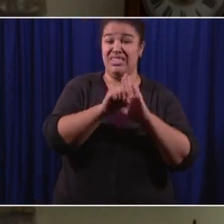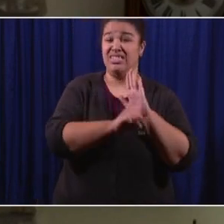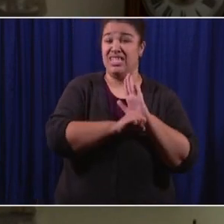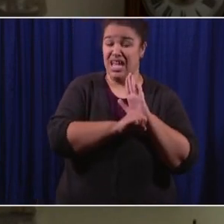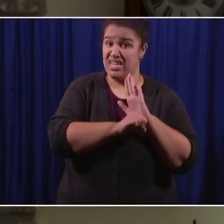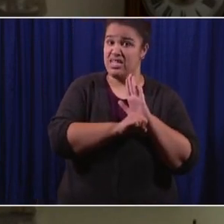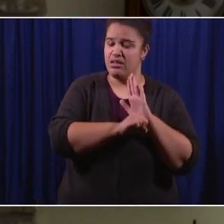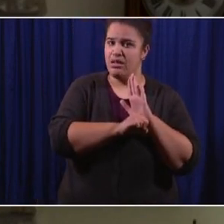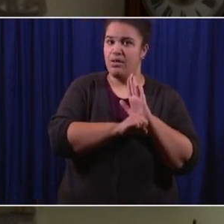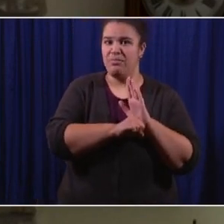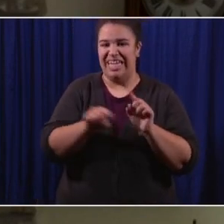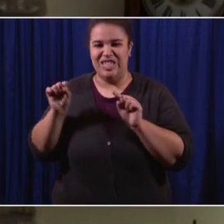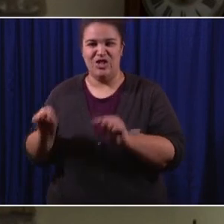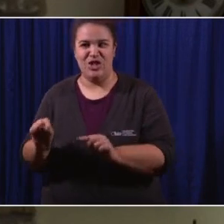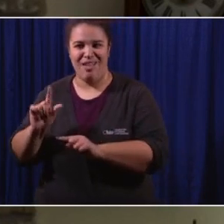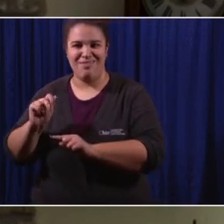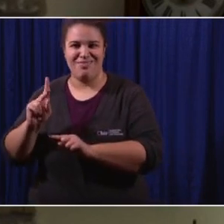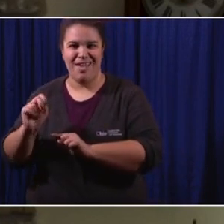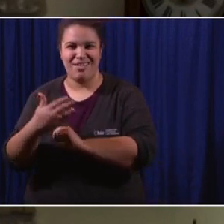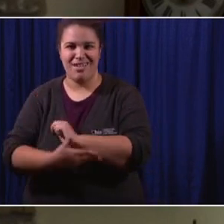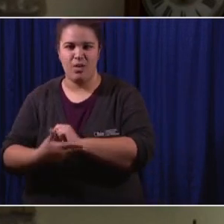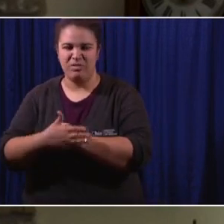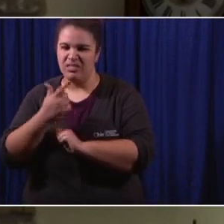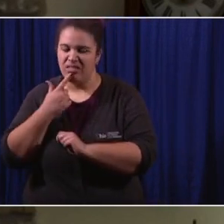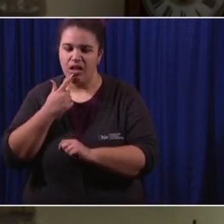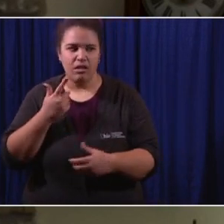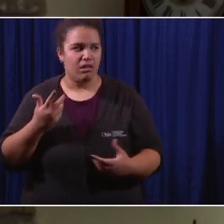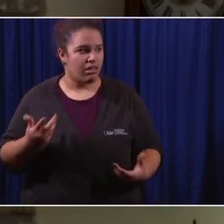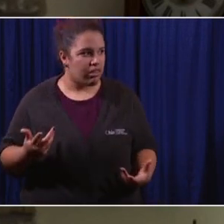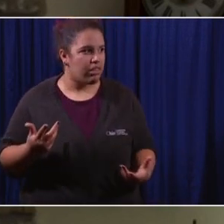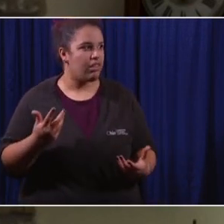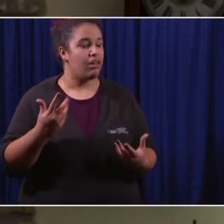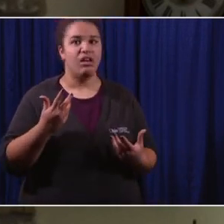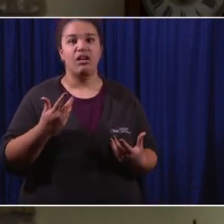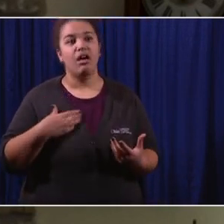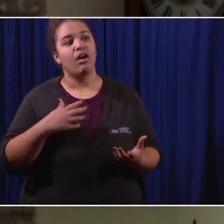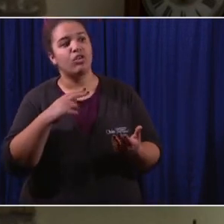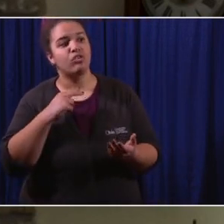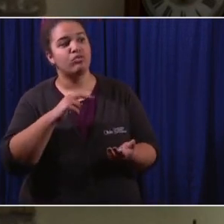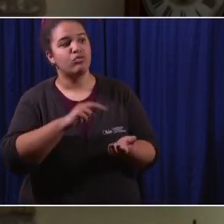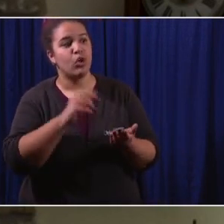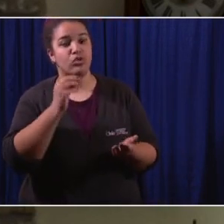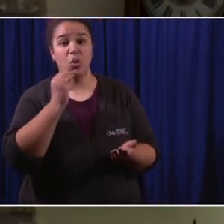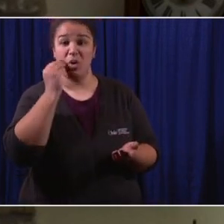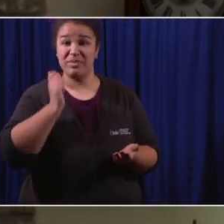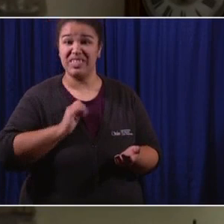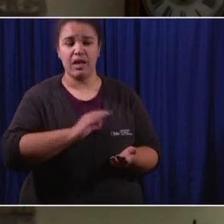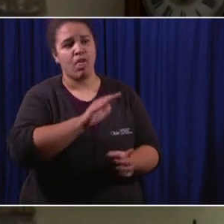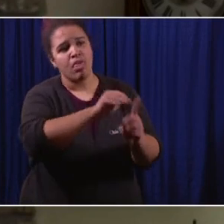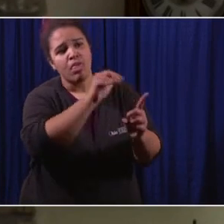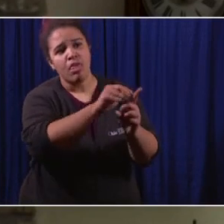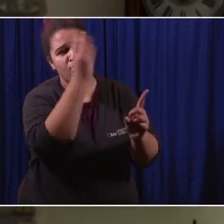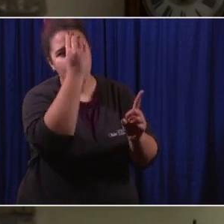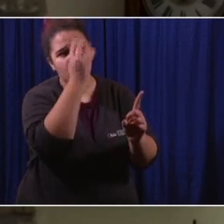to get any information from nursing home staff about their relatives. And sometimes the